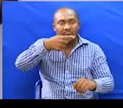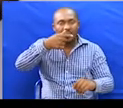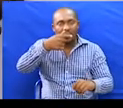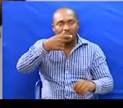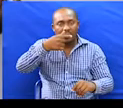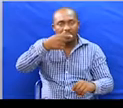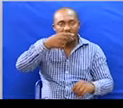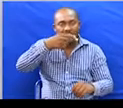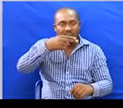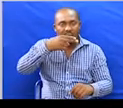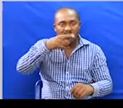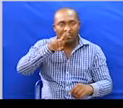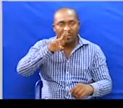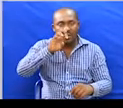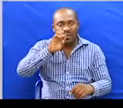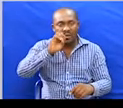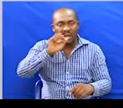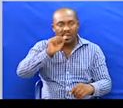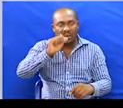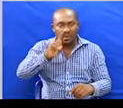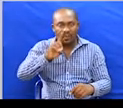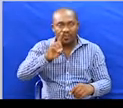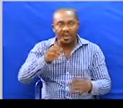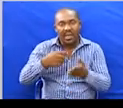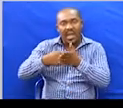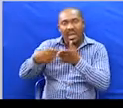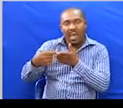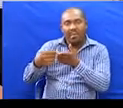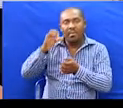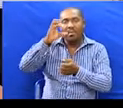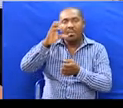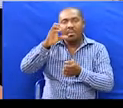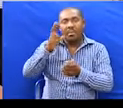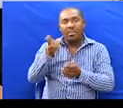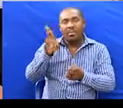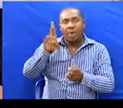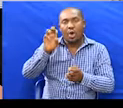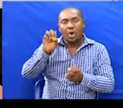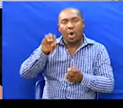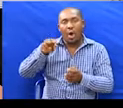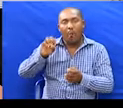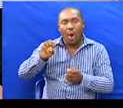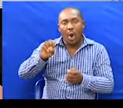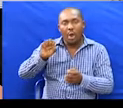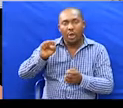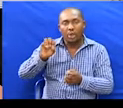chromosomes. They are called what, my dear students? Chromosomes. They are called what?